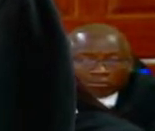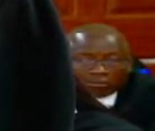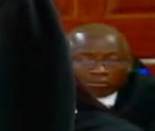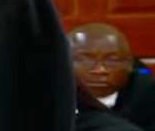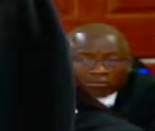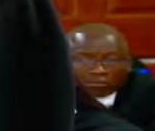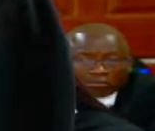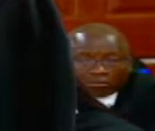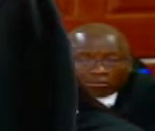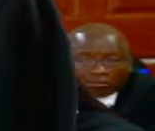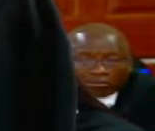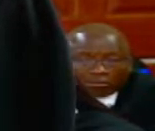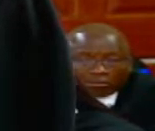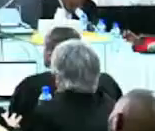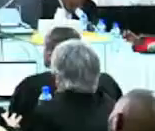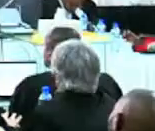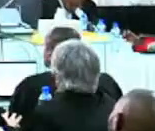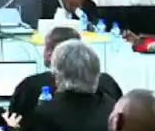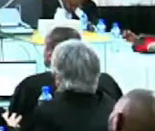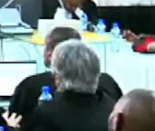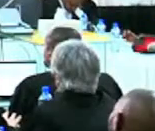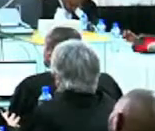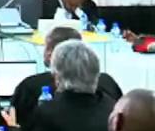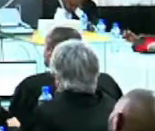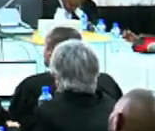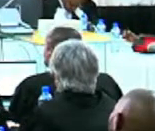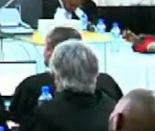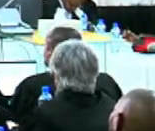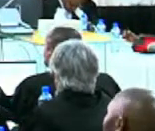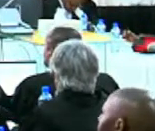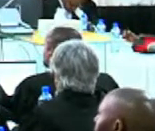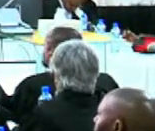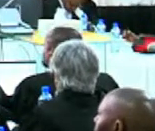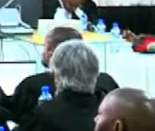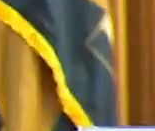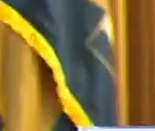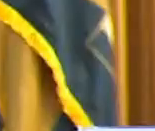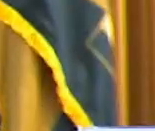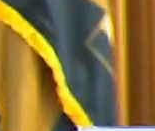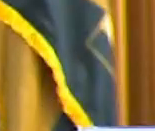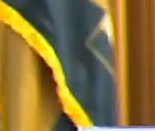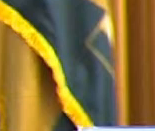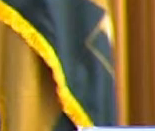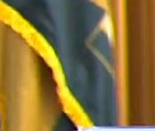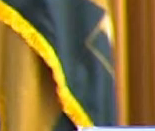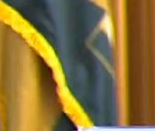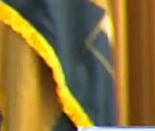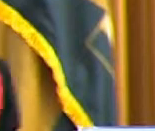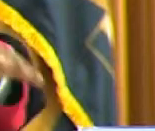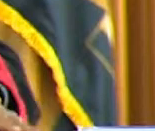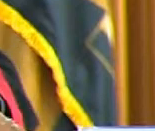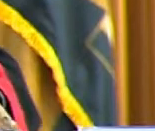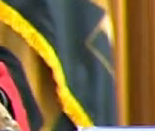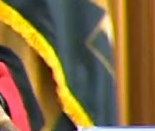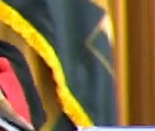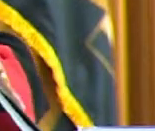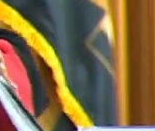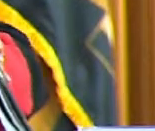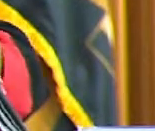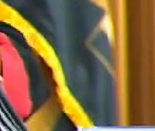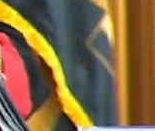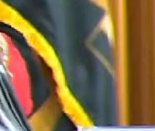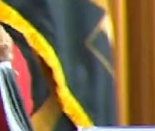material, and would like to have direction. Mr. Kirago? Yes. When I forget his